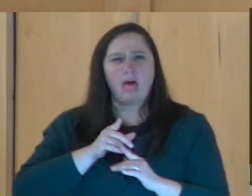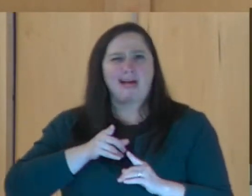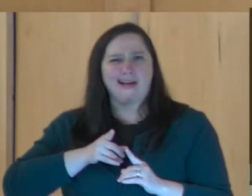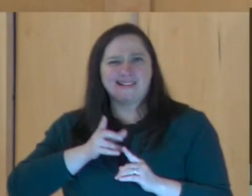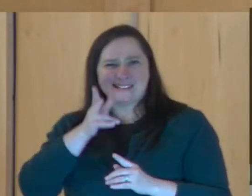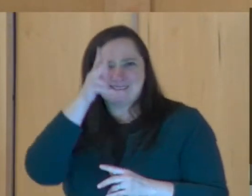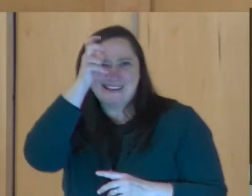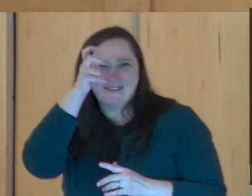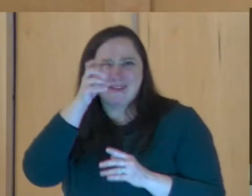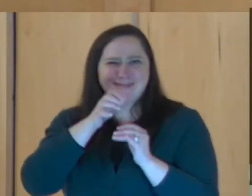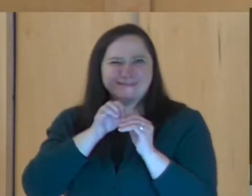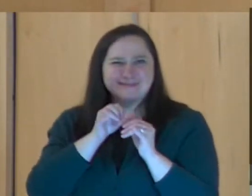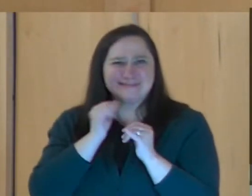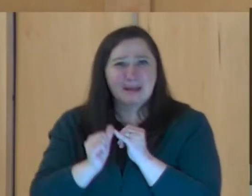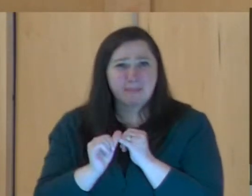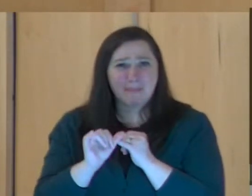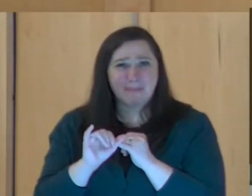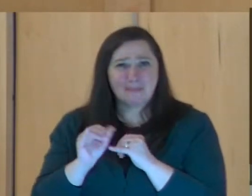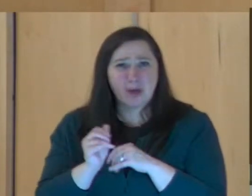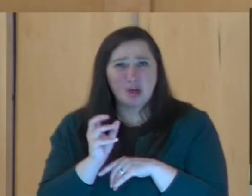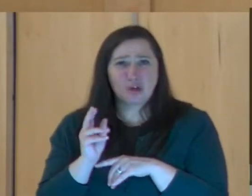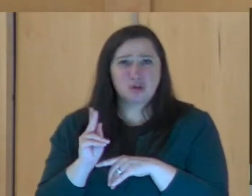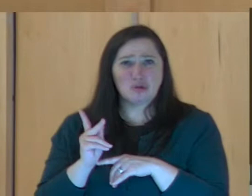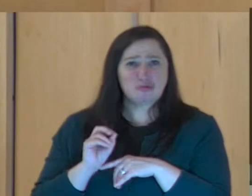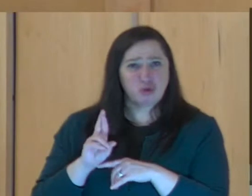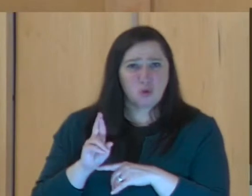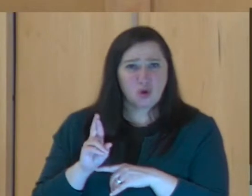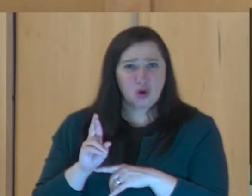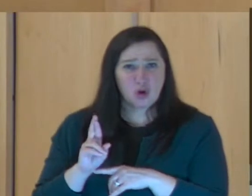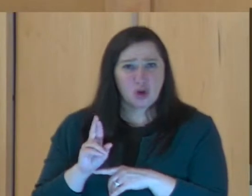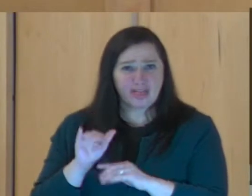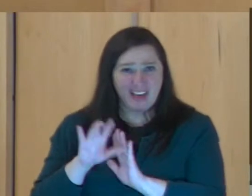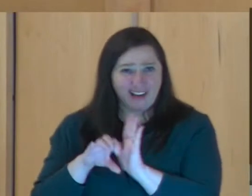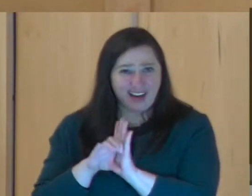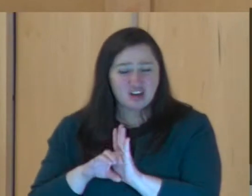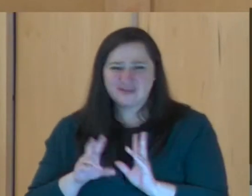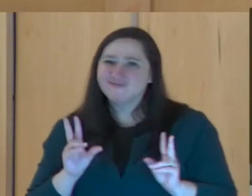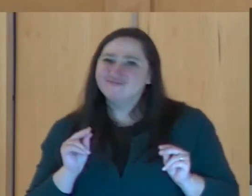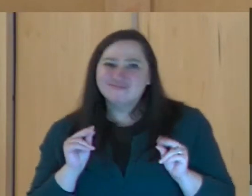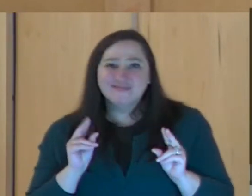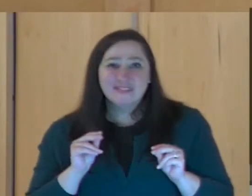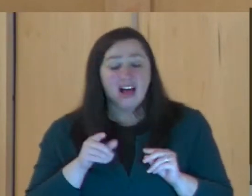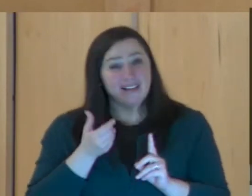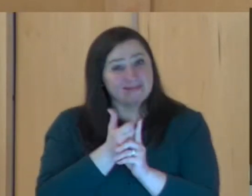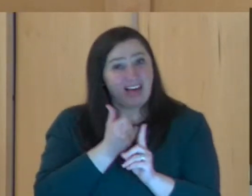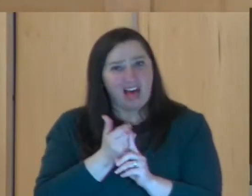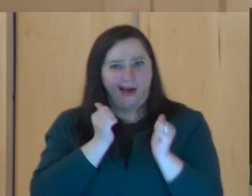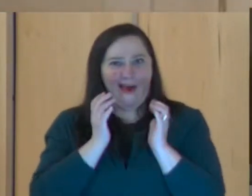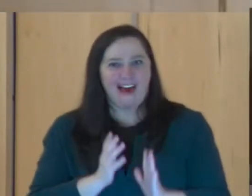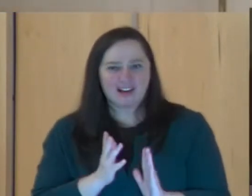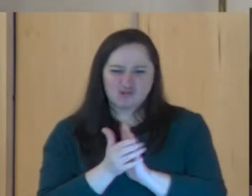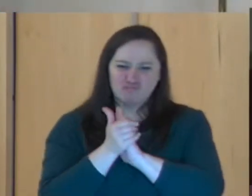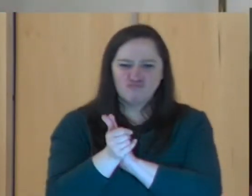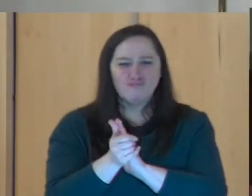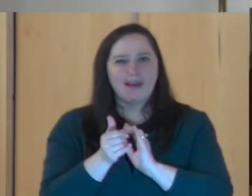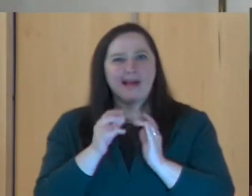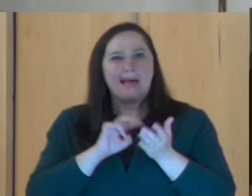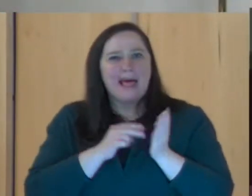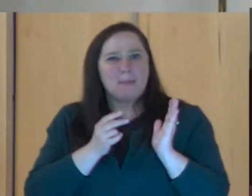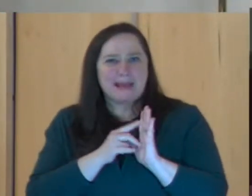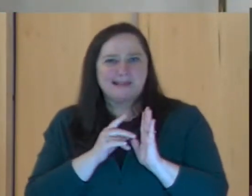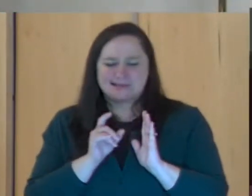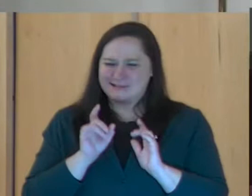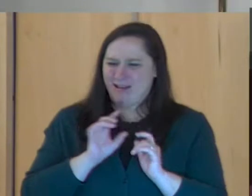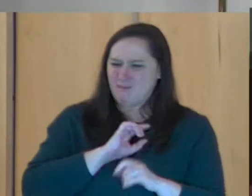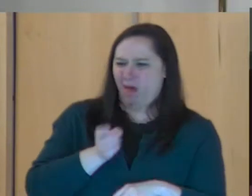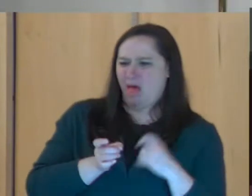in Joker? No, that's not who he is. He's an actor and a really good one, which means you can throw any part at